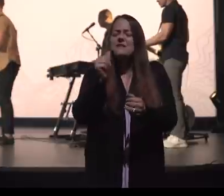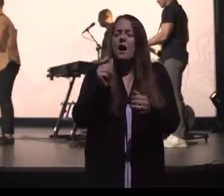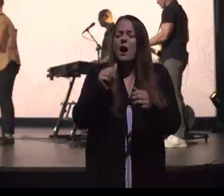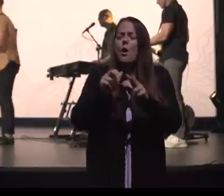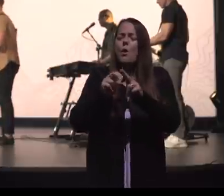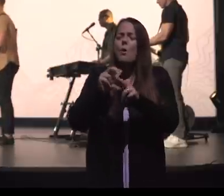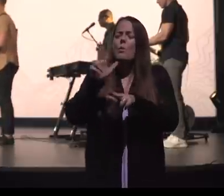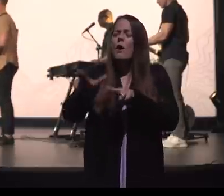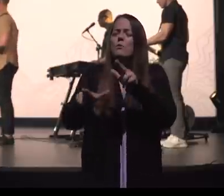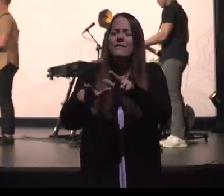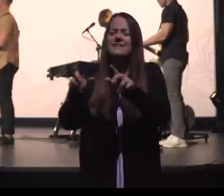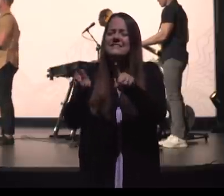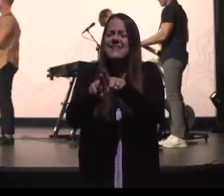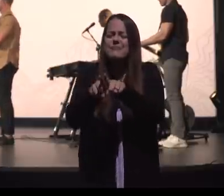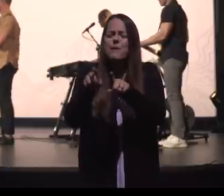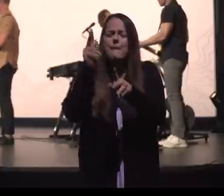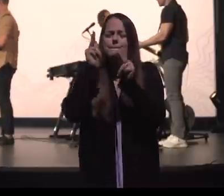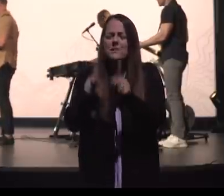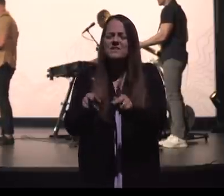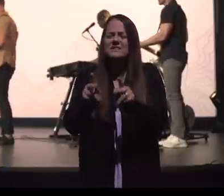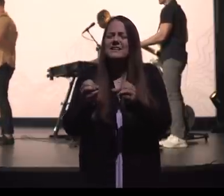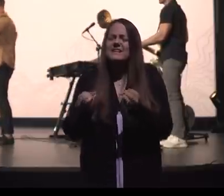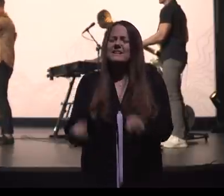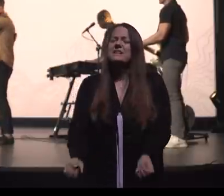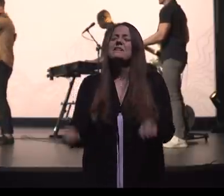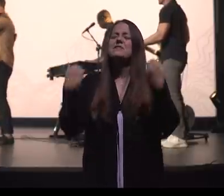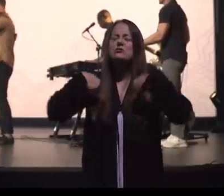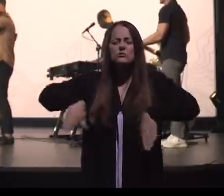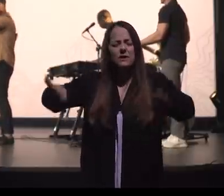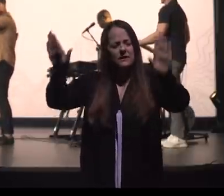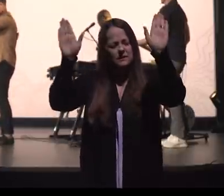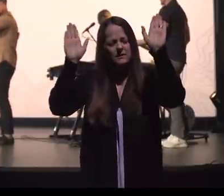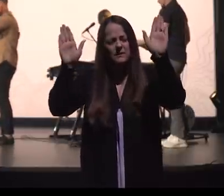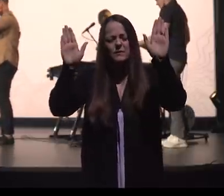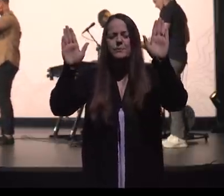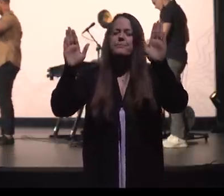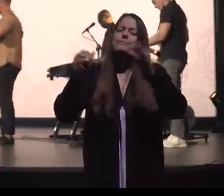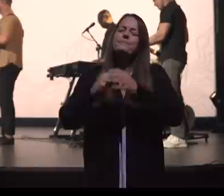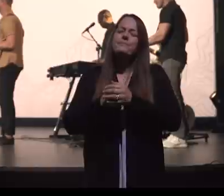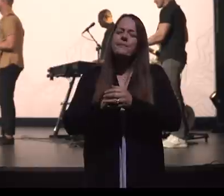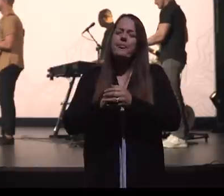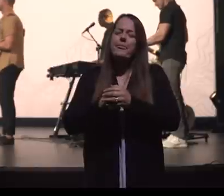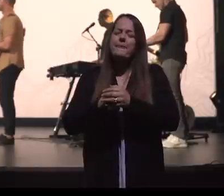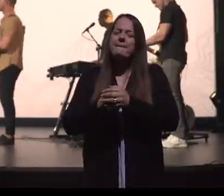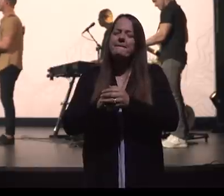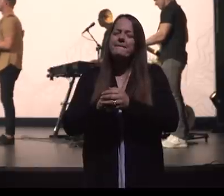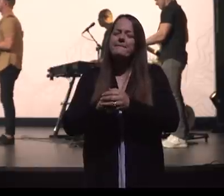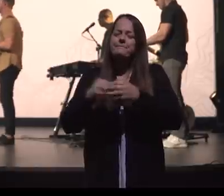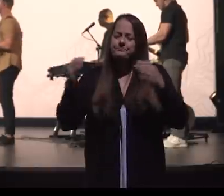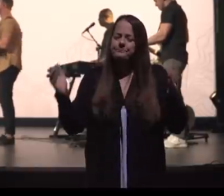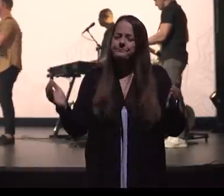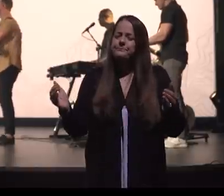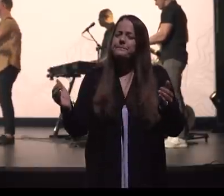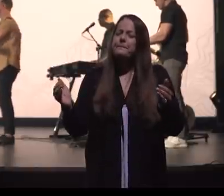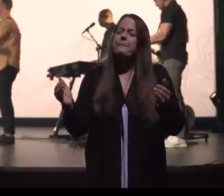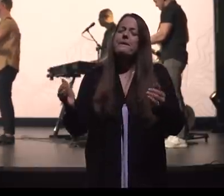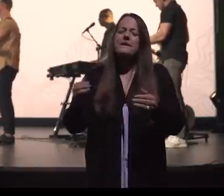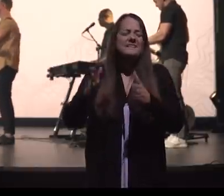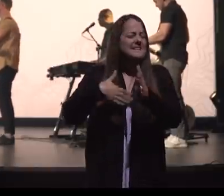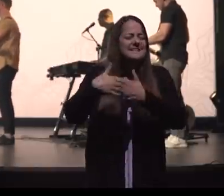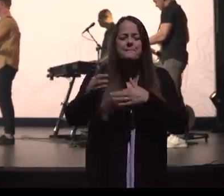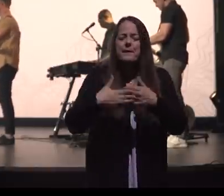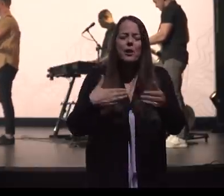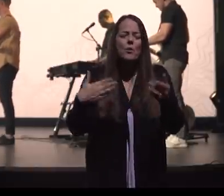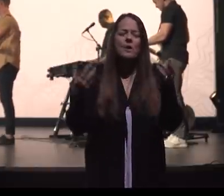same person, but to give their life to you? And when they do, would they be confident that you can change them, no matter who they are, no matter what